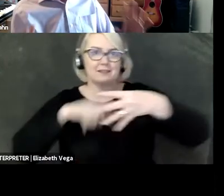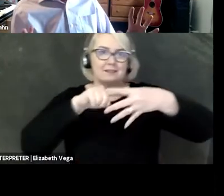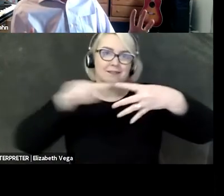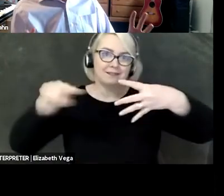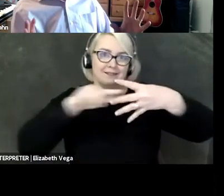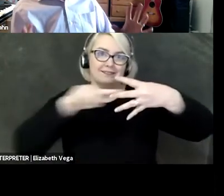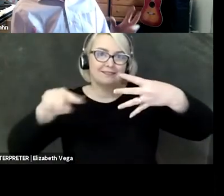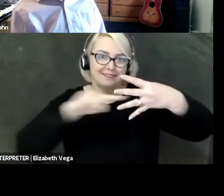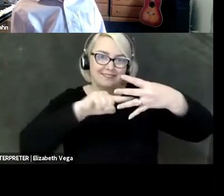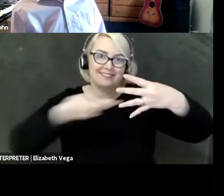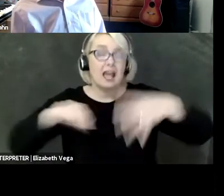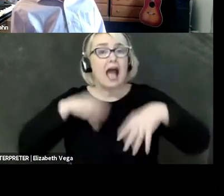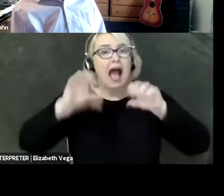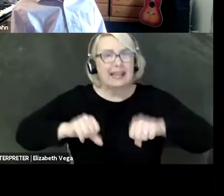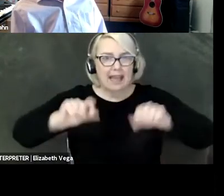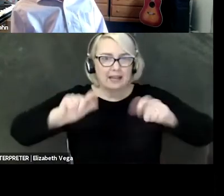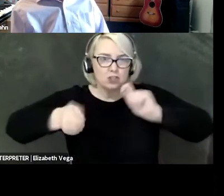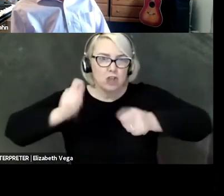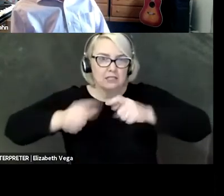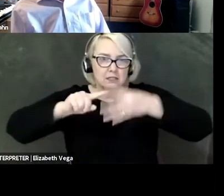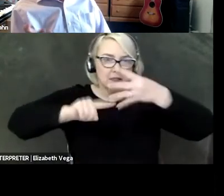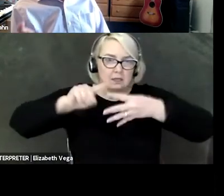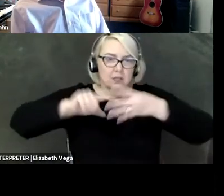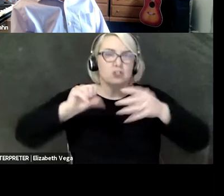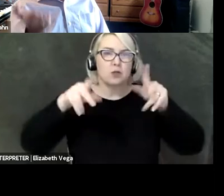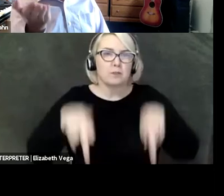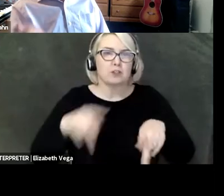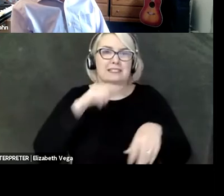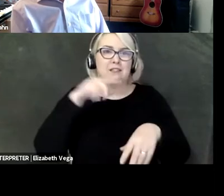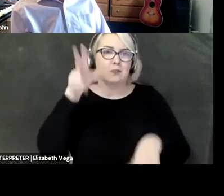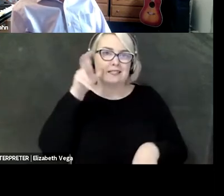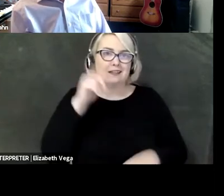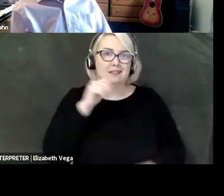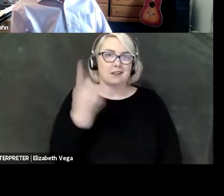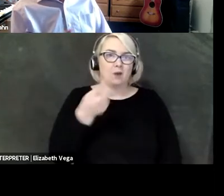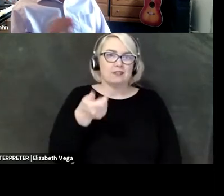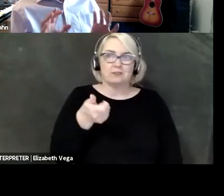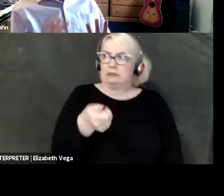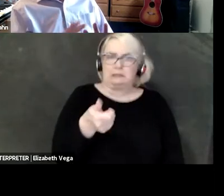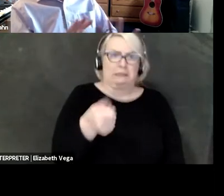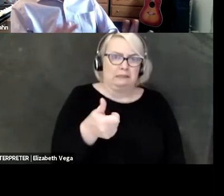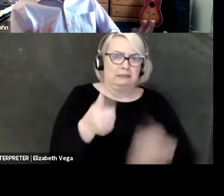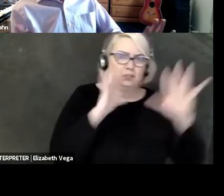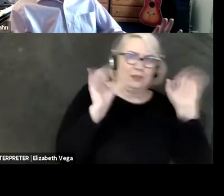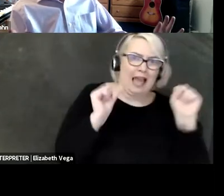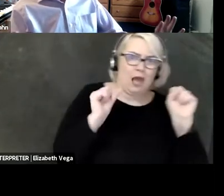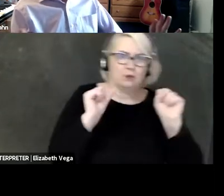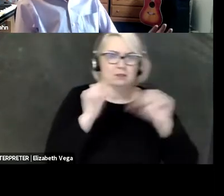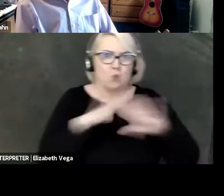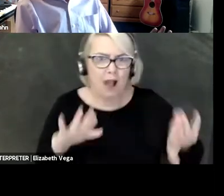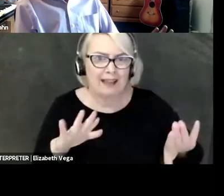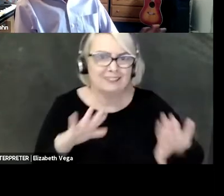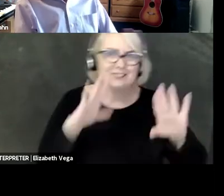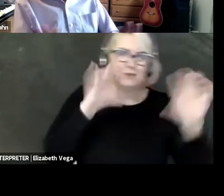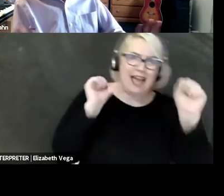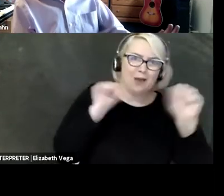who's listening won't have to constantly be going back and forth, up and down, and it just sits. That's